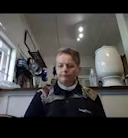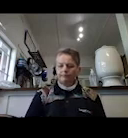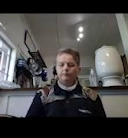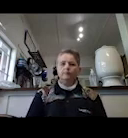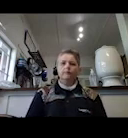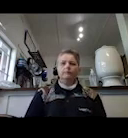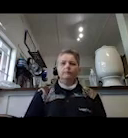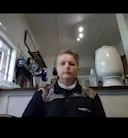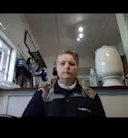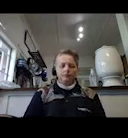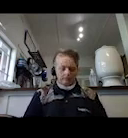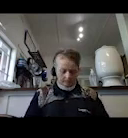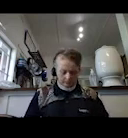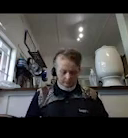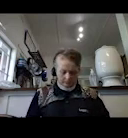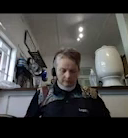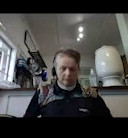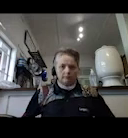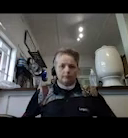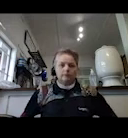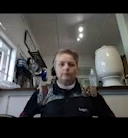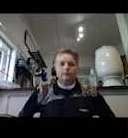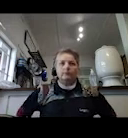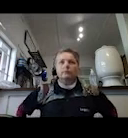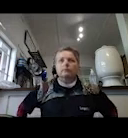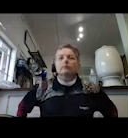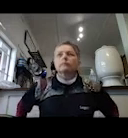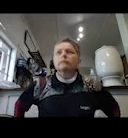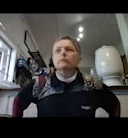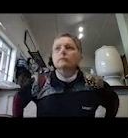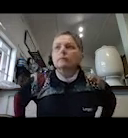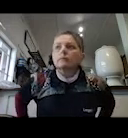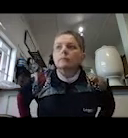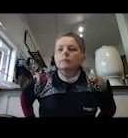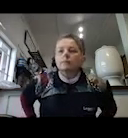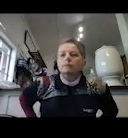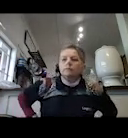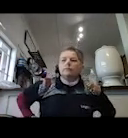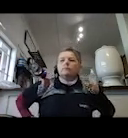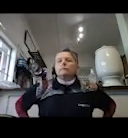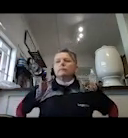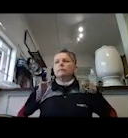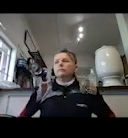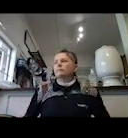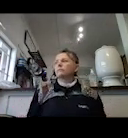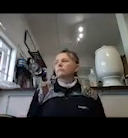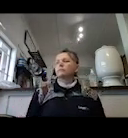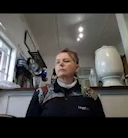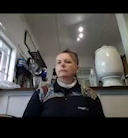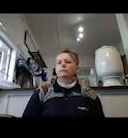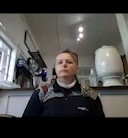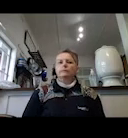Some offences could result in people being in court, which might be, there might be a fine attached, but generally people won't go